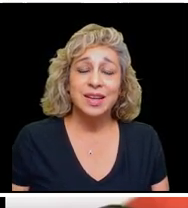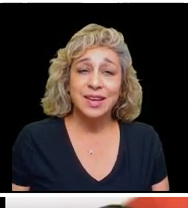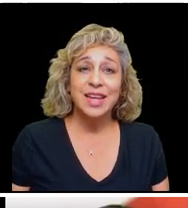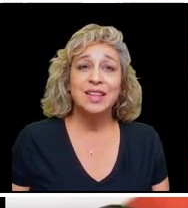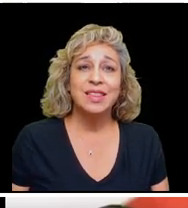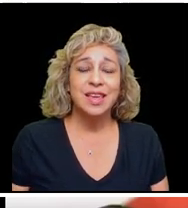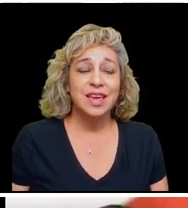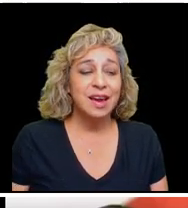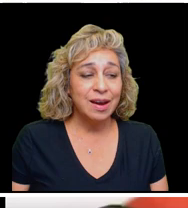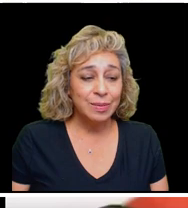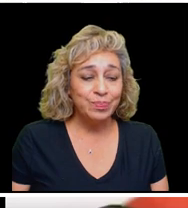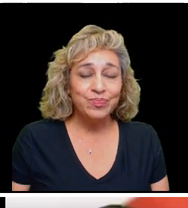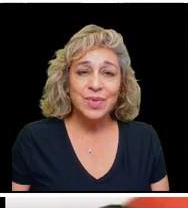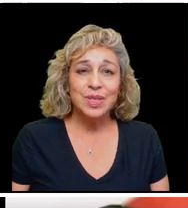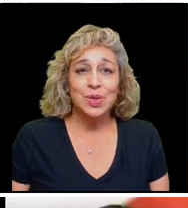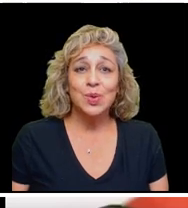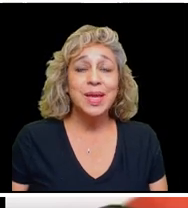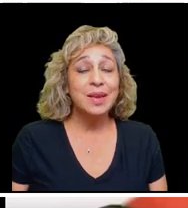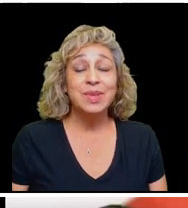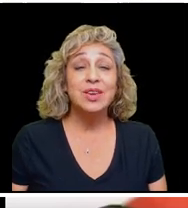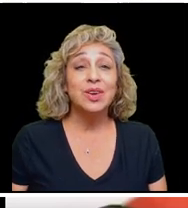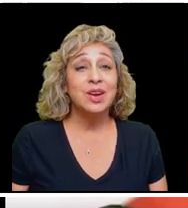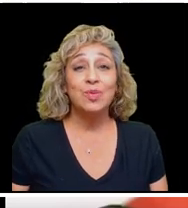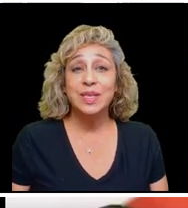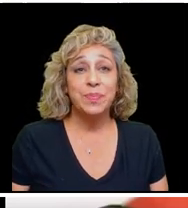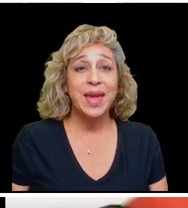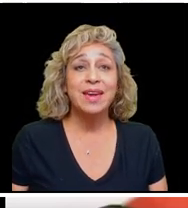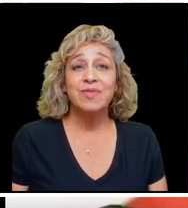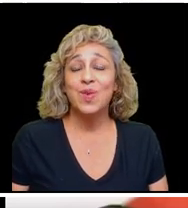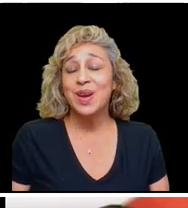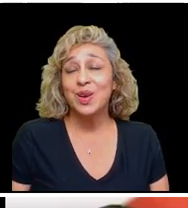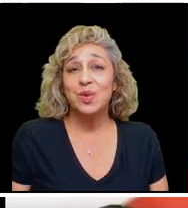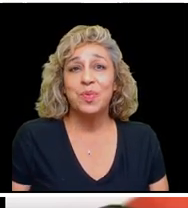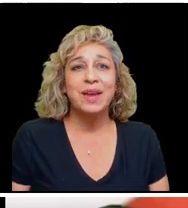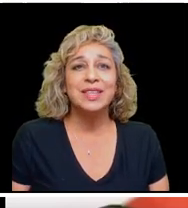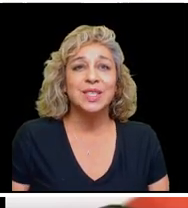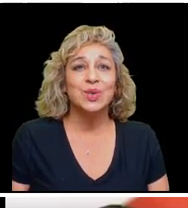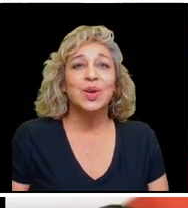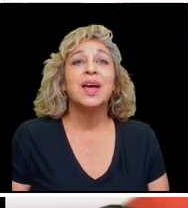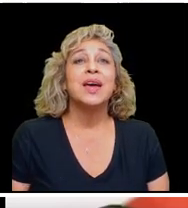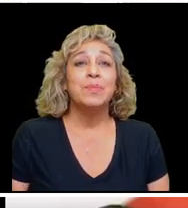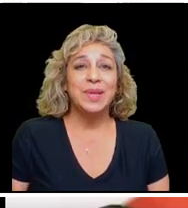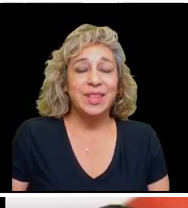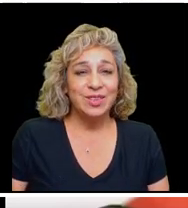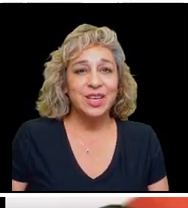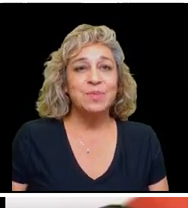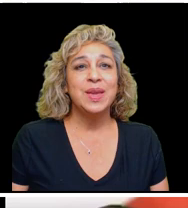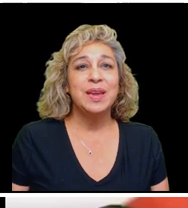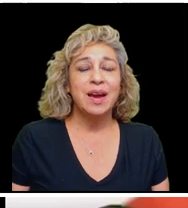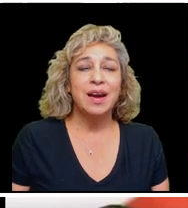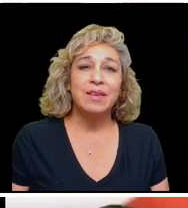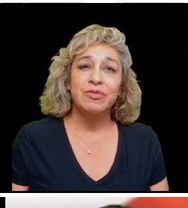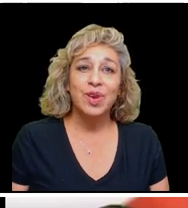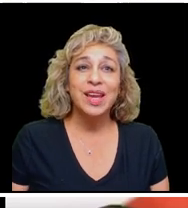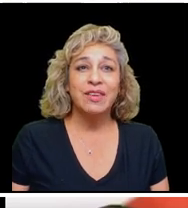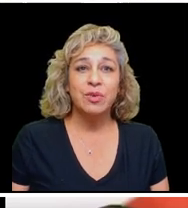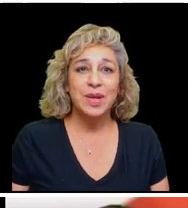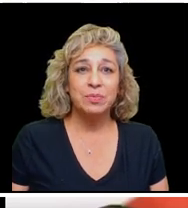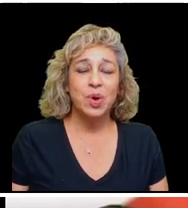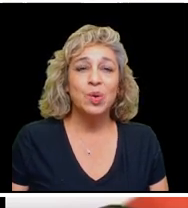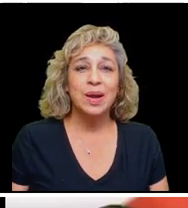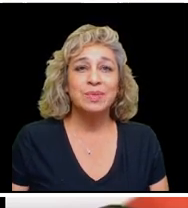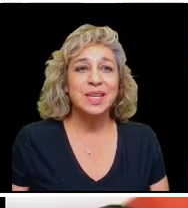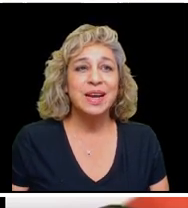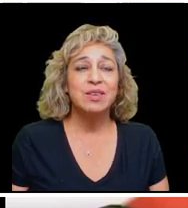that meet the schooling I mean you can always pay if you want to go to a private school but there's gonna be free